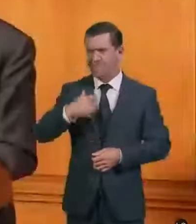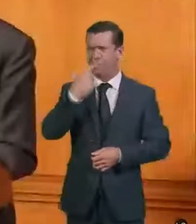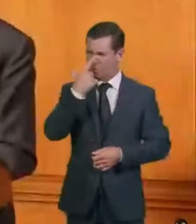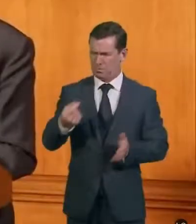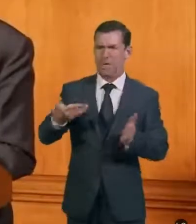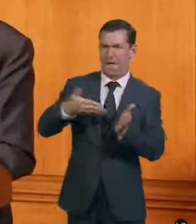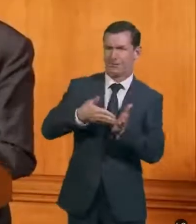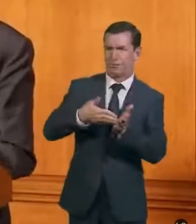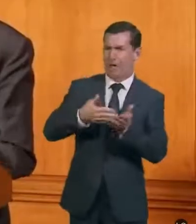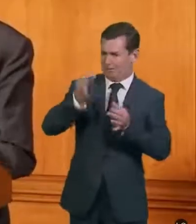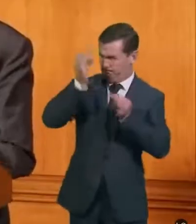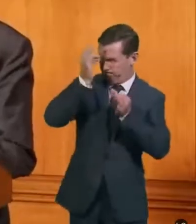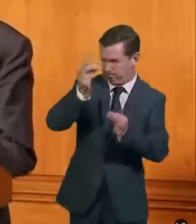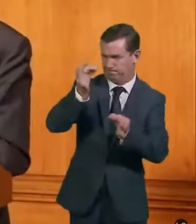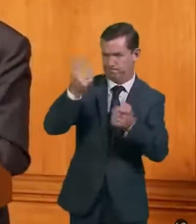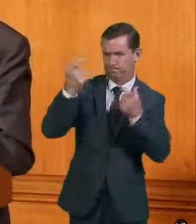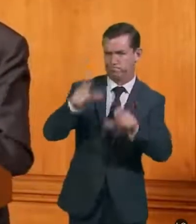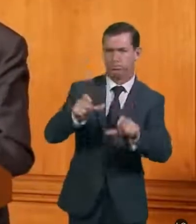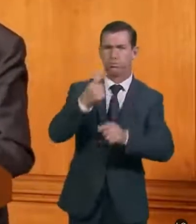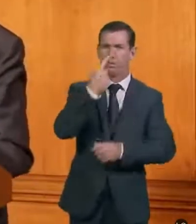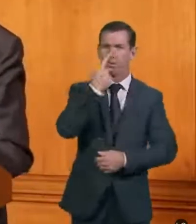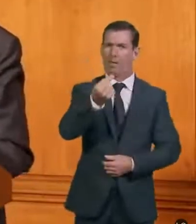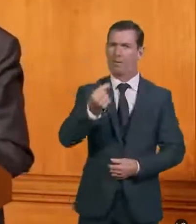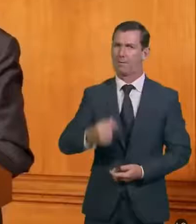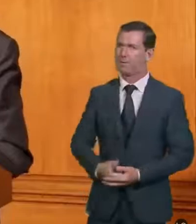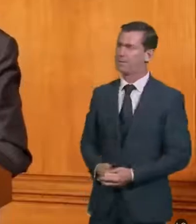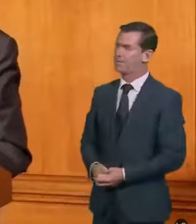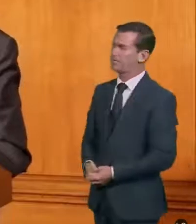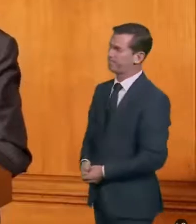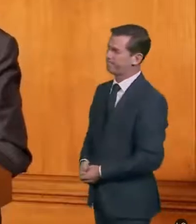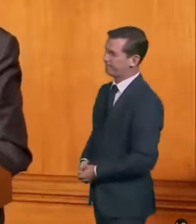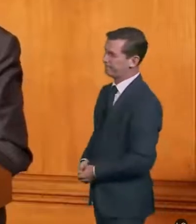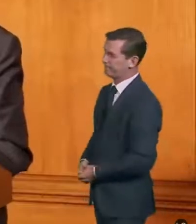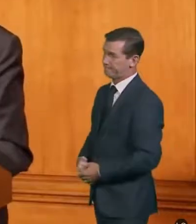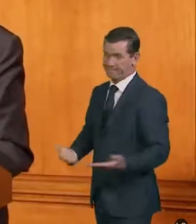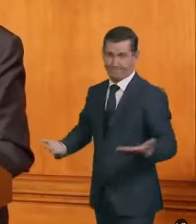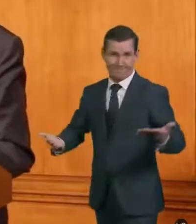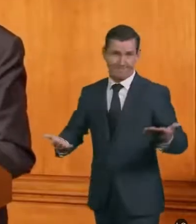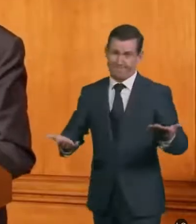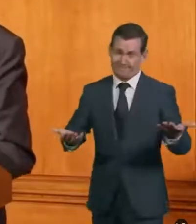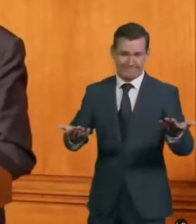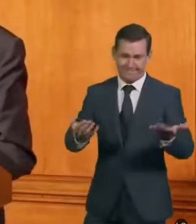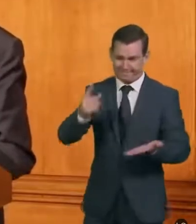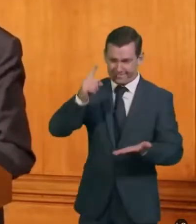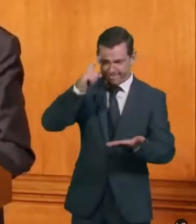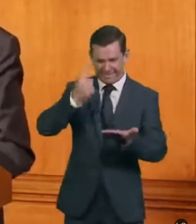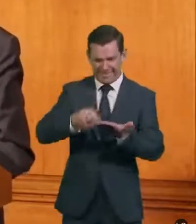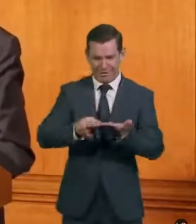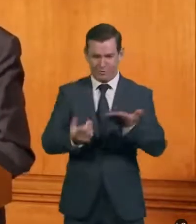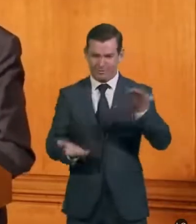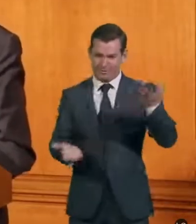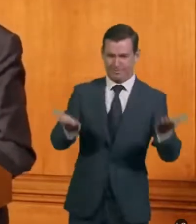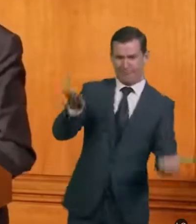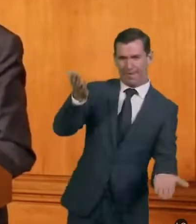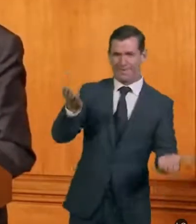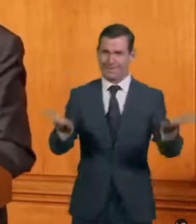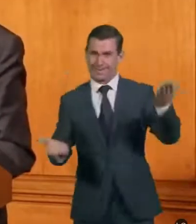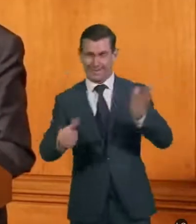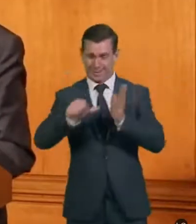Well, these are horrendously difficult decisions, and there are harms on both sides, as has been pointed out previously, and as I just